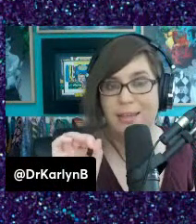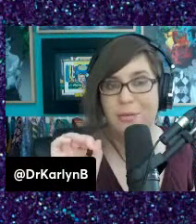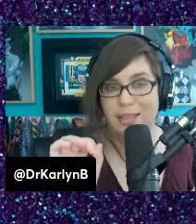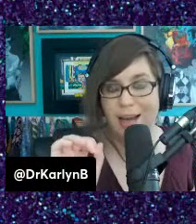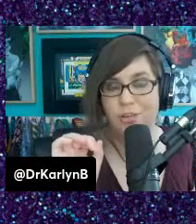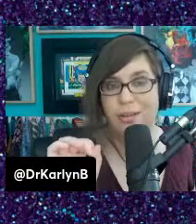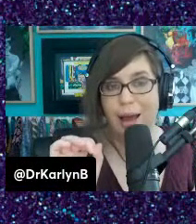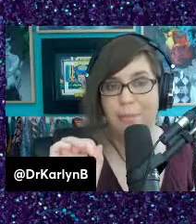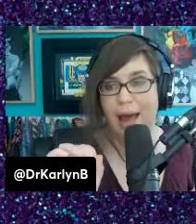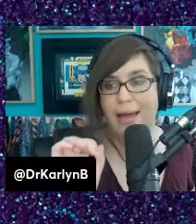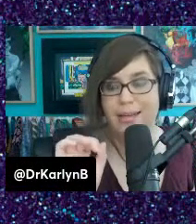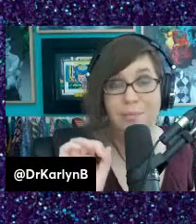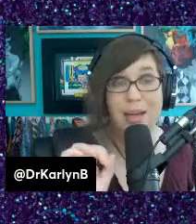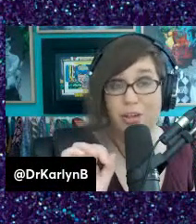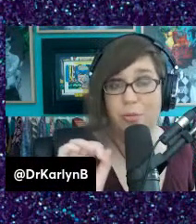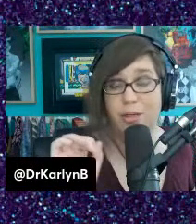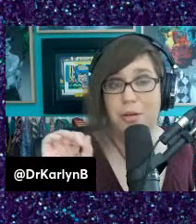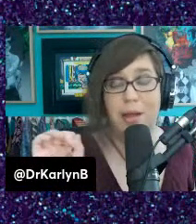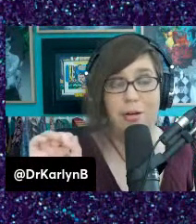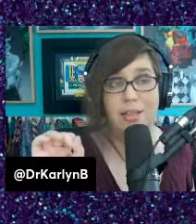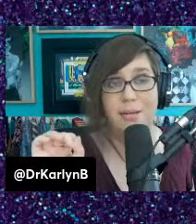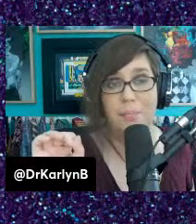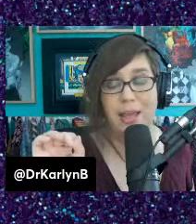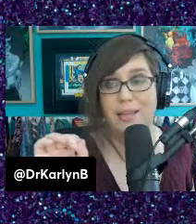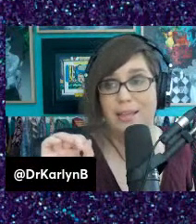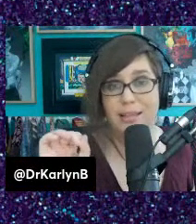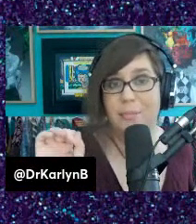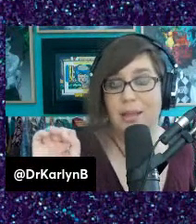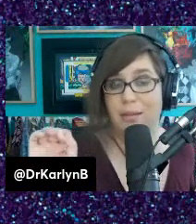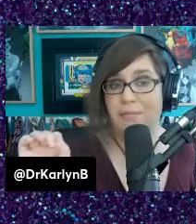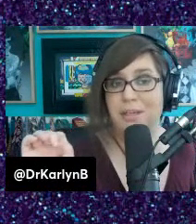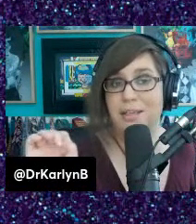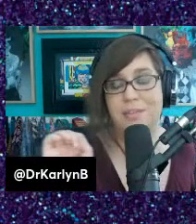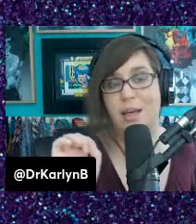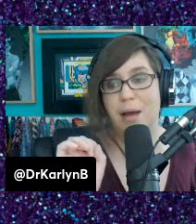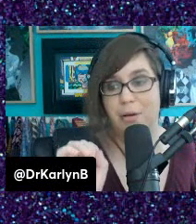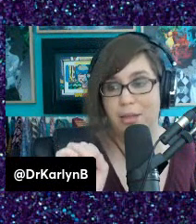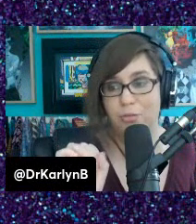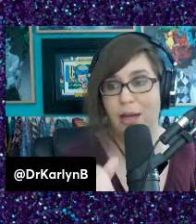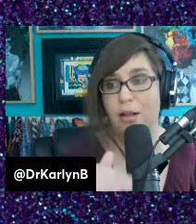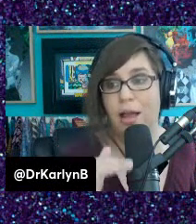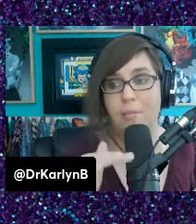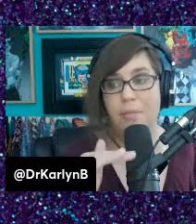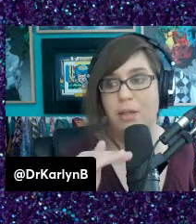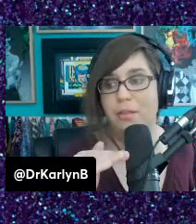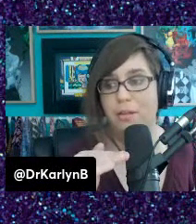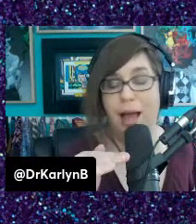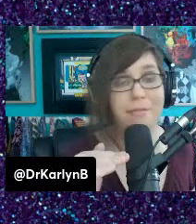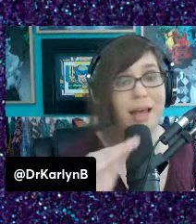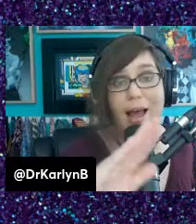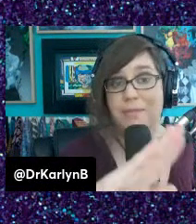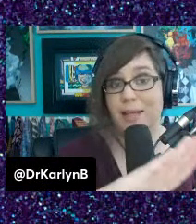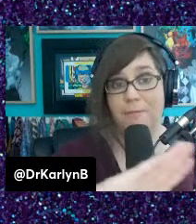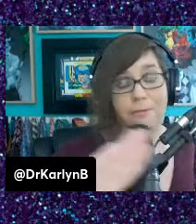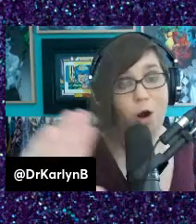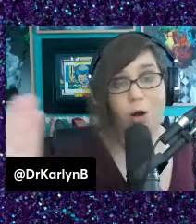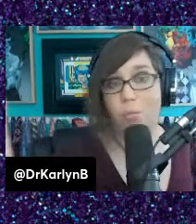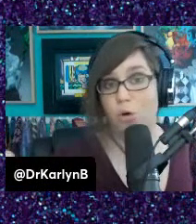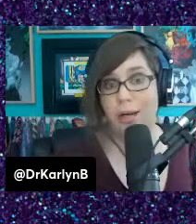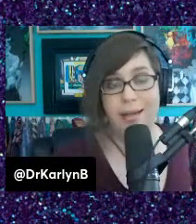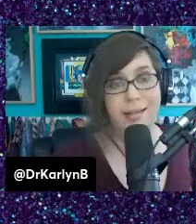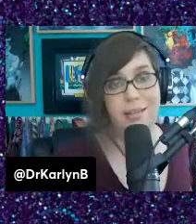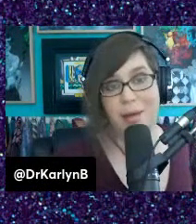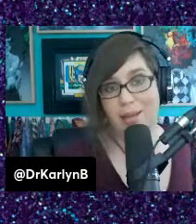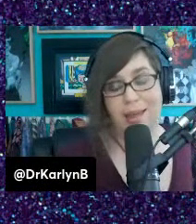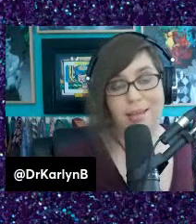of things, it was actually that bad, especially when you compare it to some things that some of the leftists have said about Israel. People on the left have said far